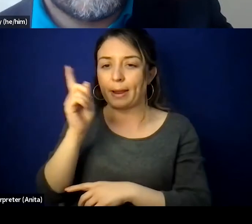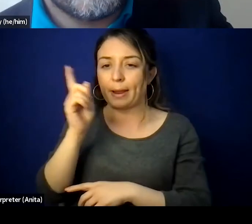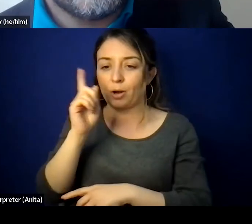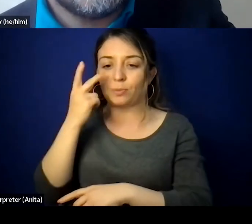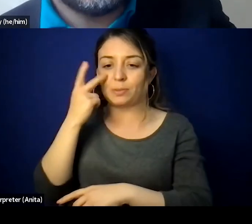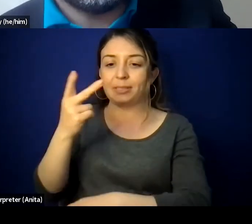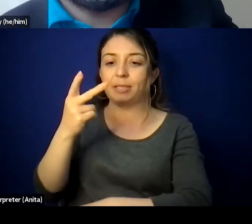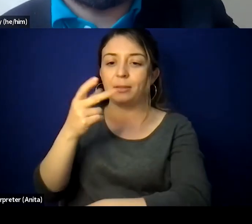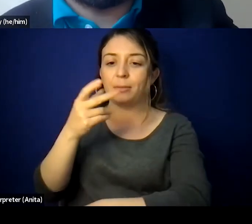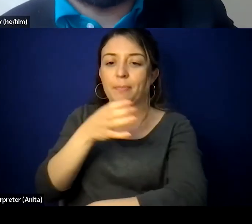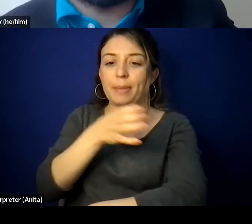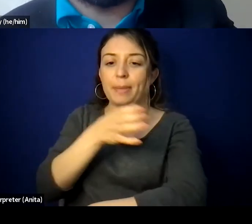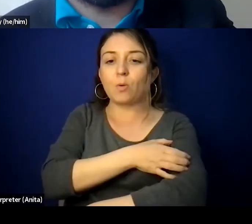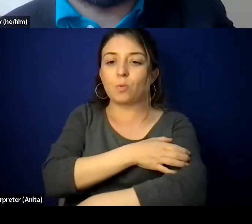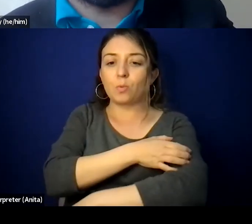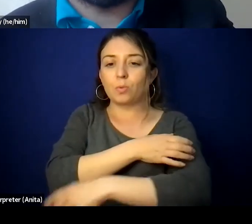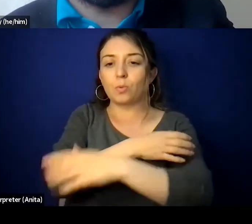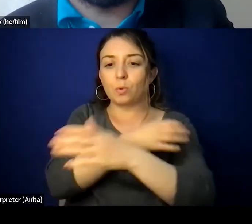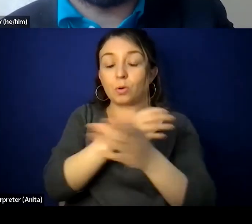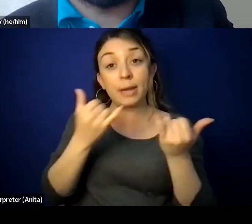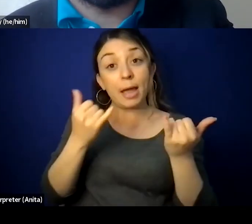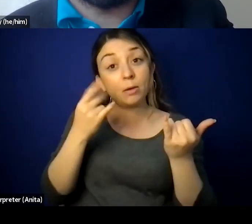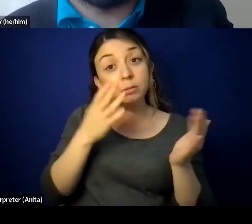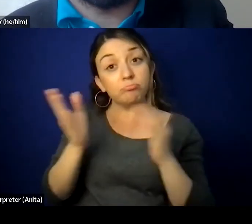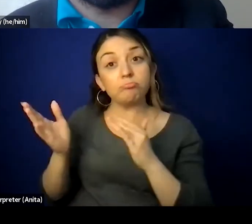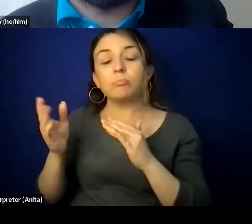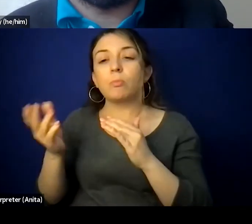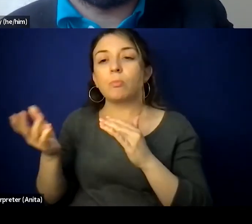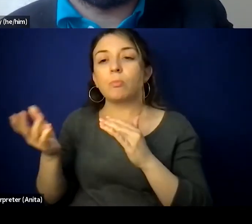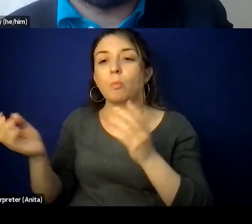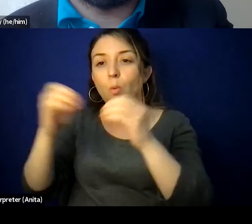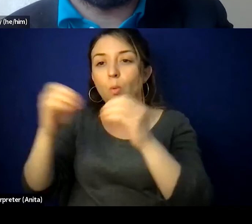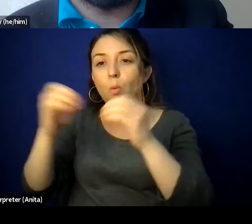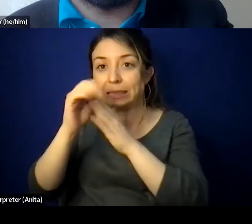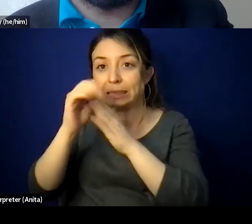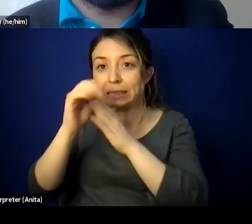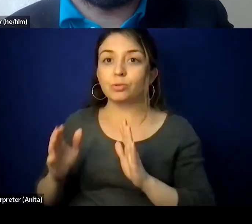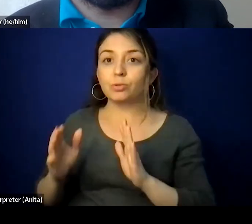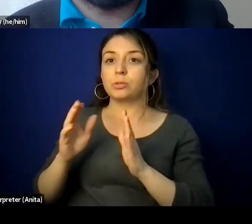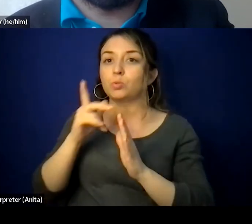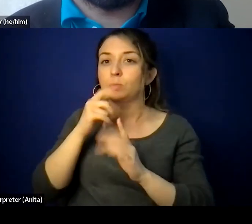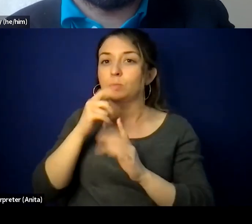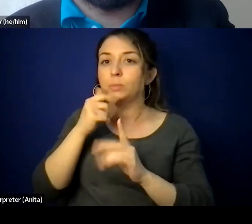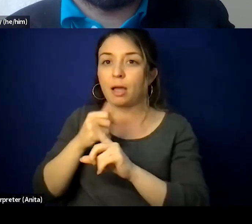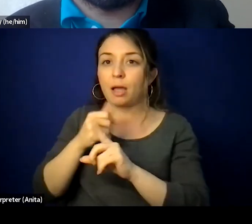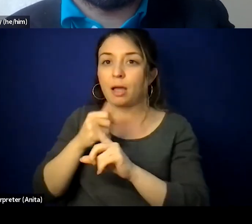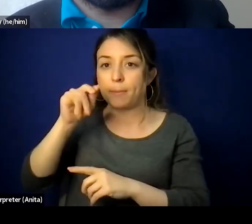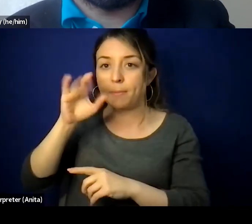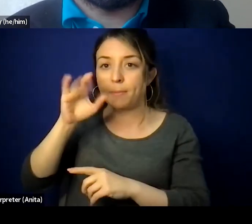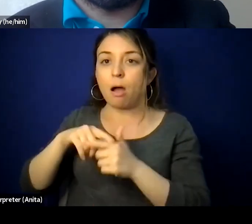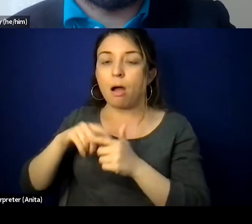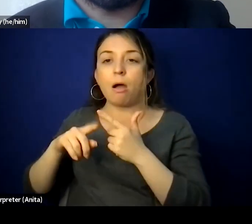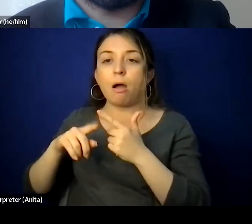seeing more BIPOC people, more disabled people in leadership and philanthropy, is in the context of